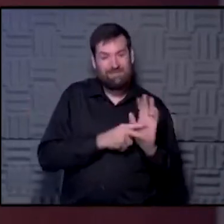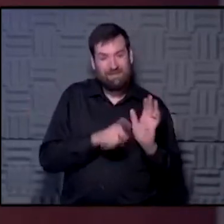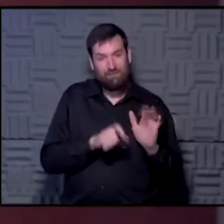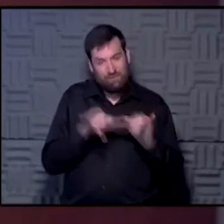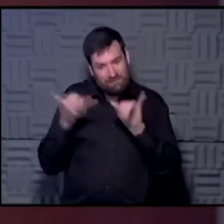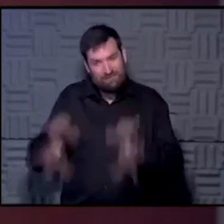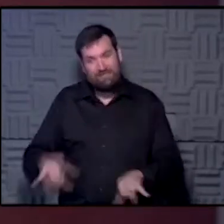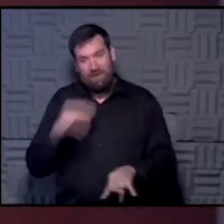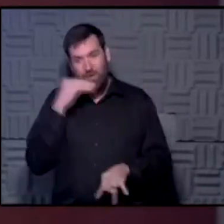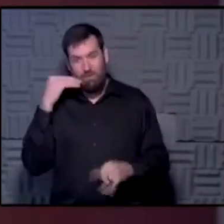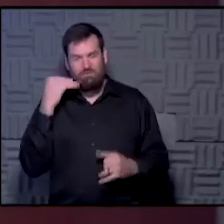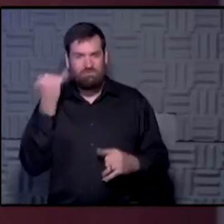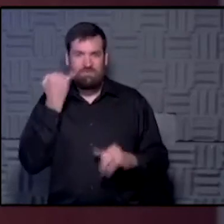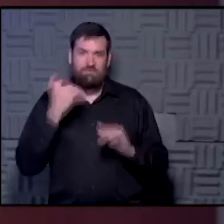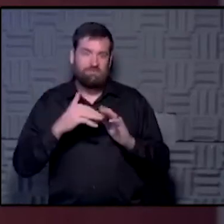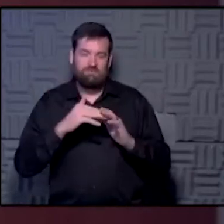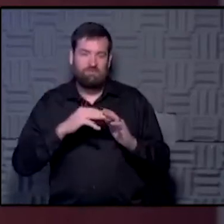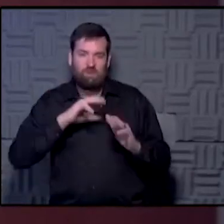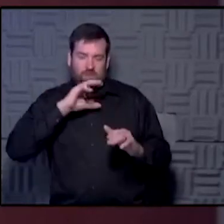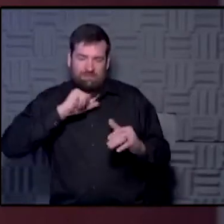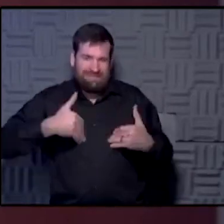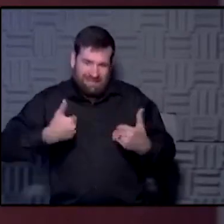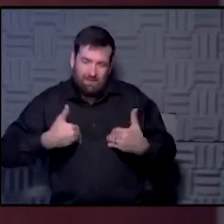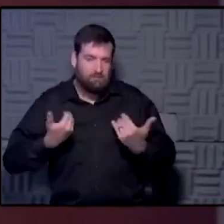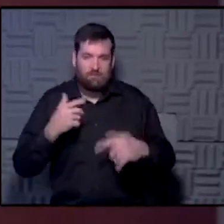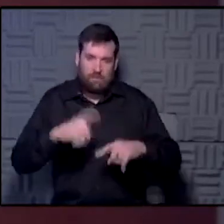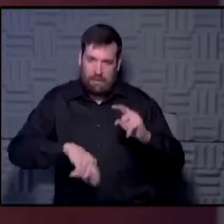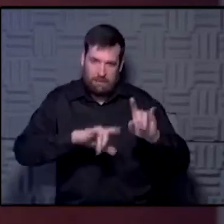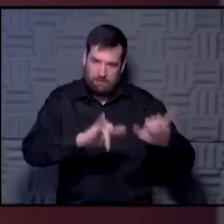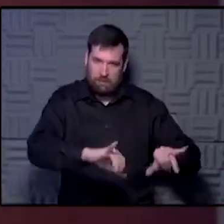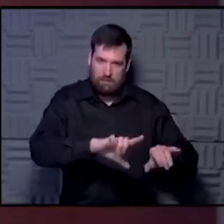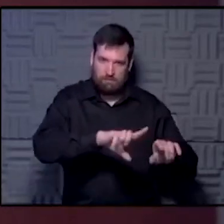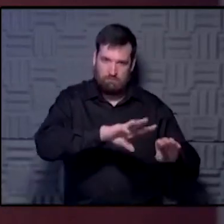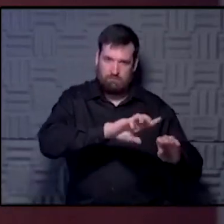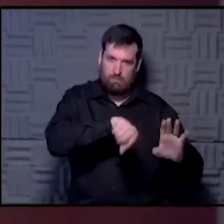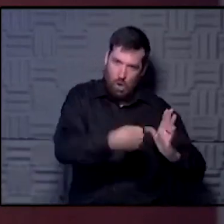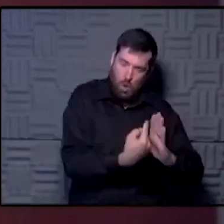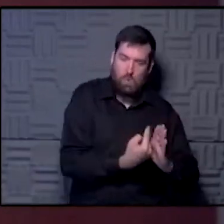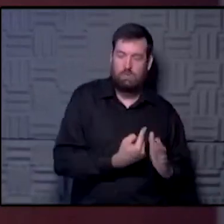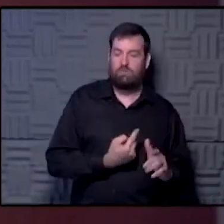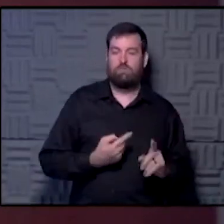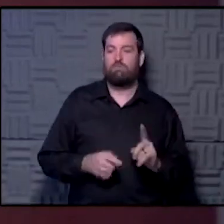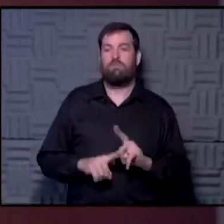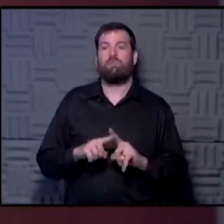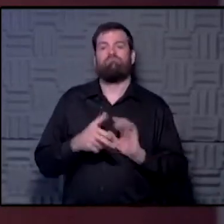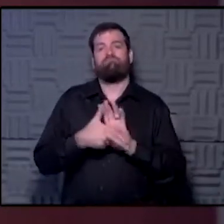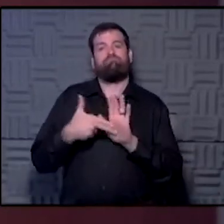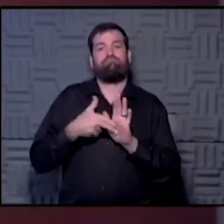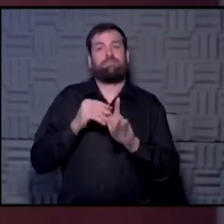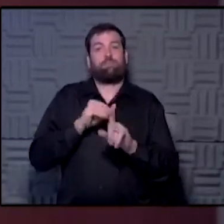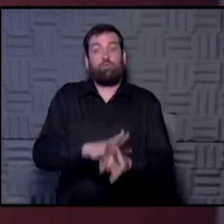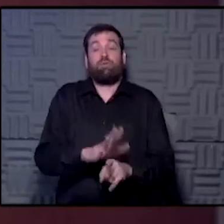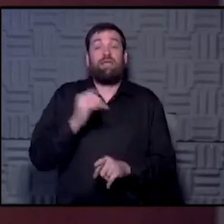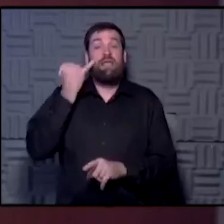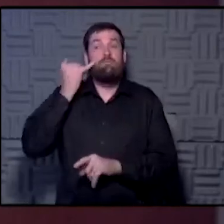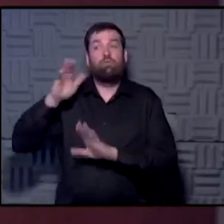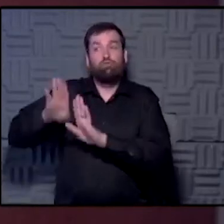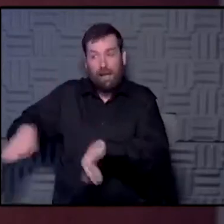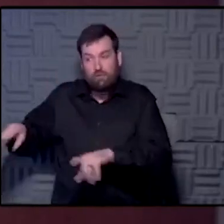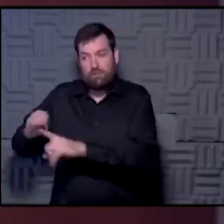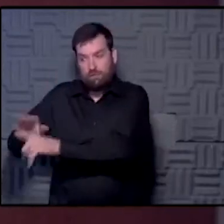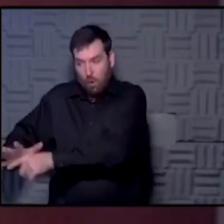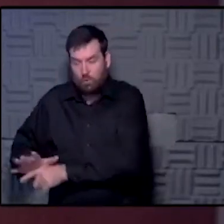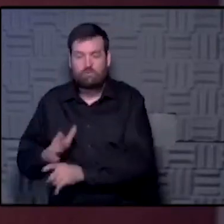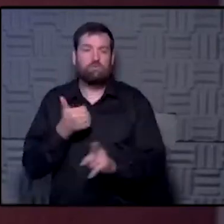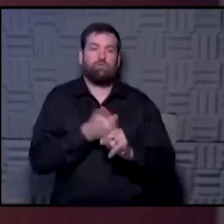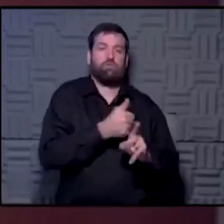them. I mean, if they're underage, they can't stay home alone, that type of thing. But typically, you're actually not considered exposure if your child was the one who was